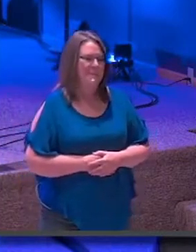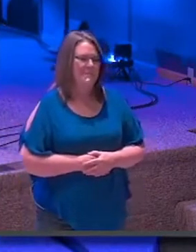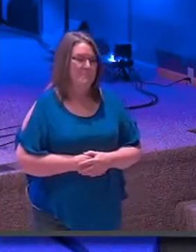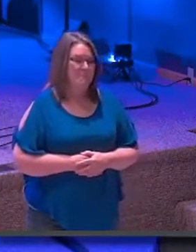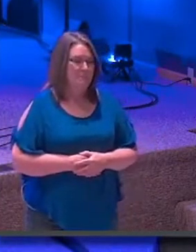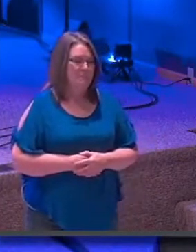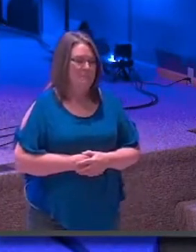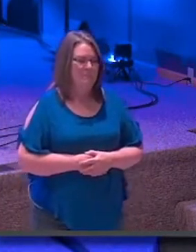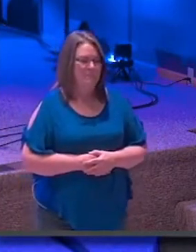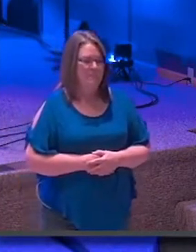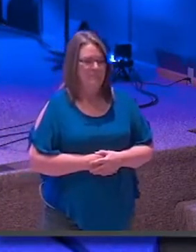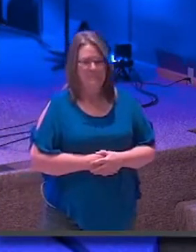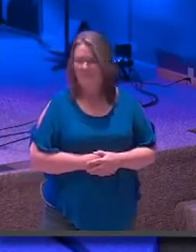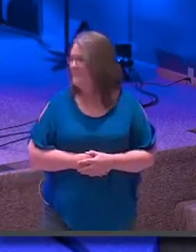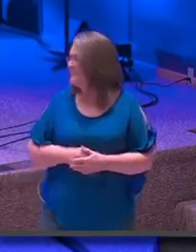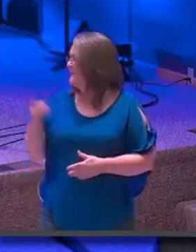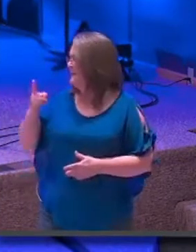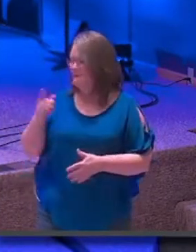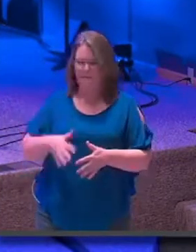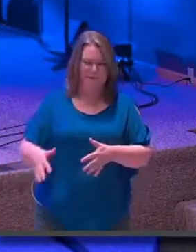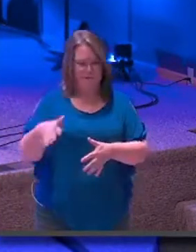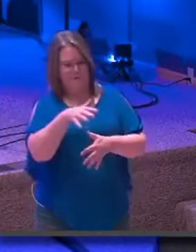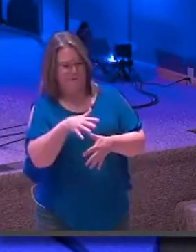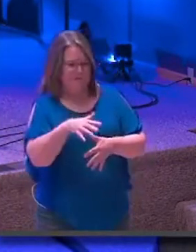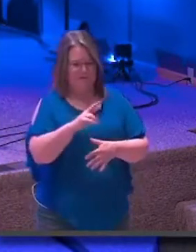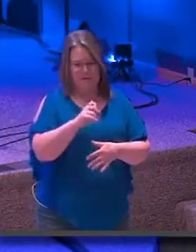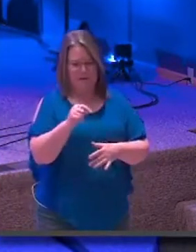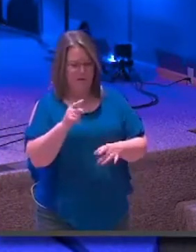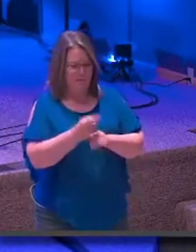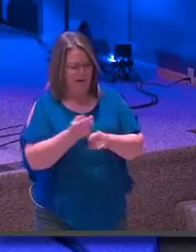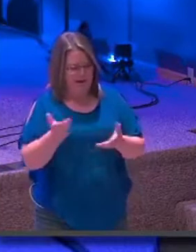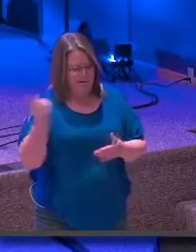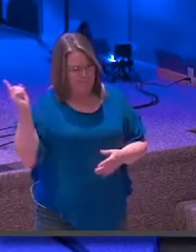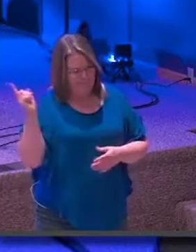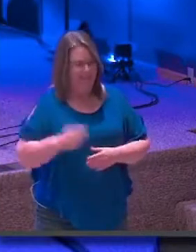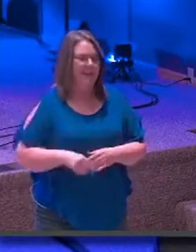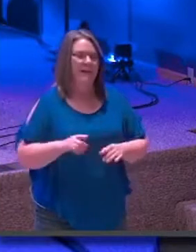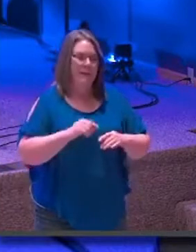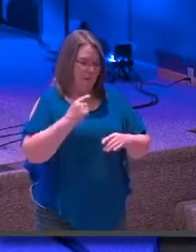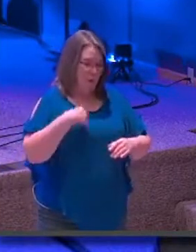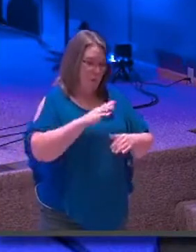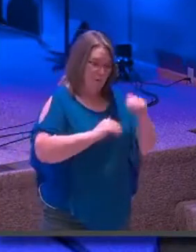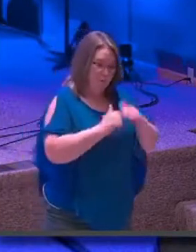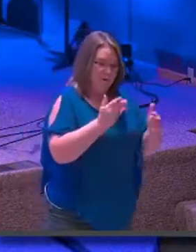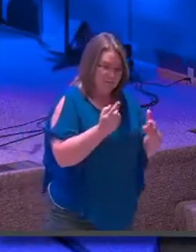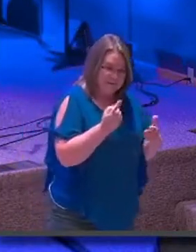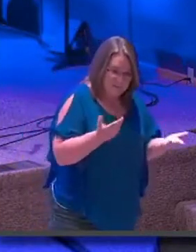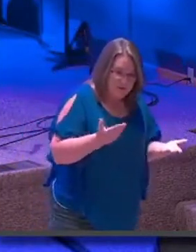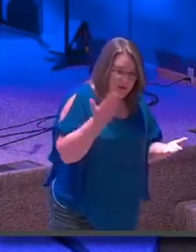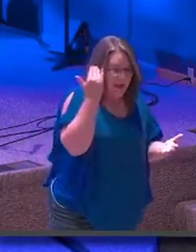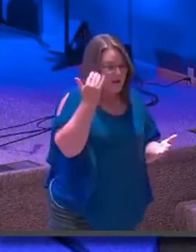Chief one right here, right? And so, you know, we're building something here, and I don't know if you know that, because